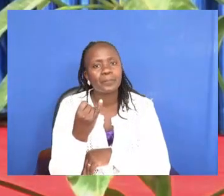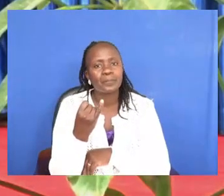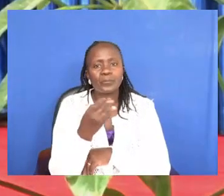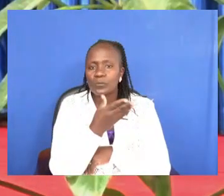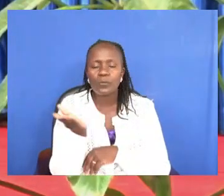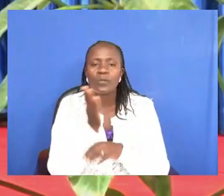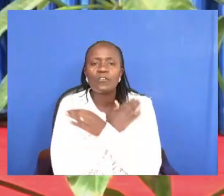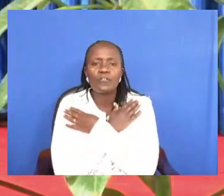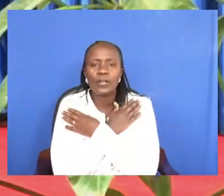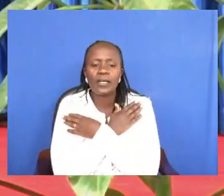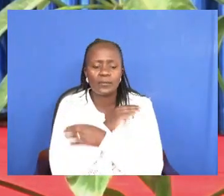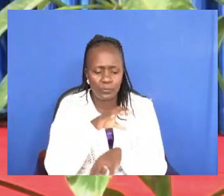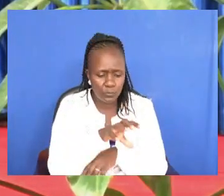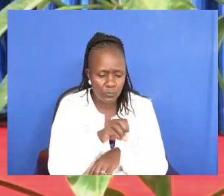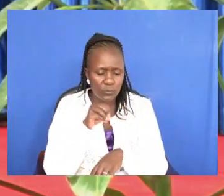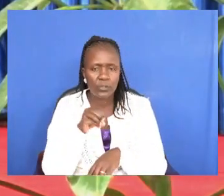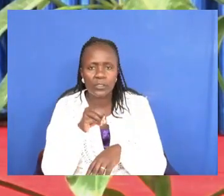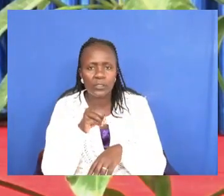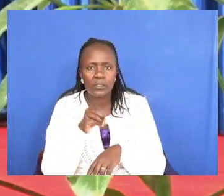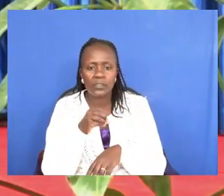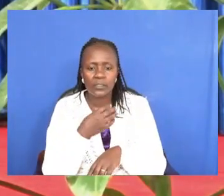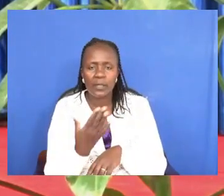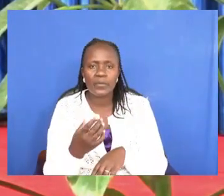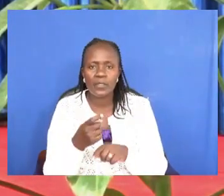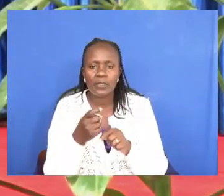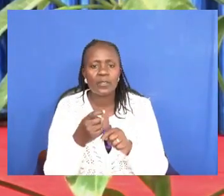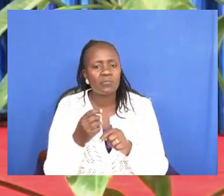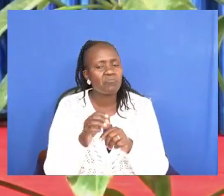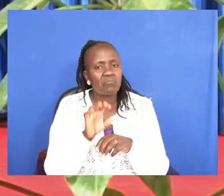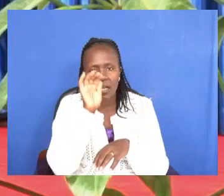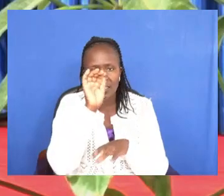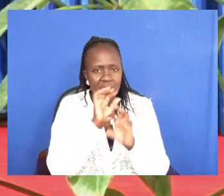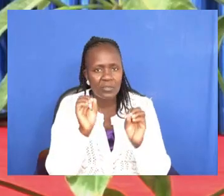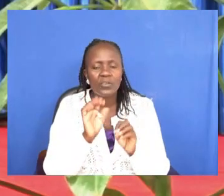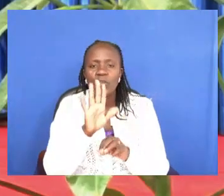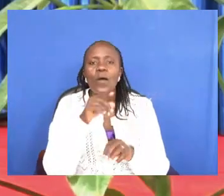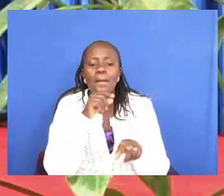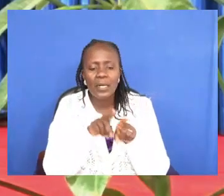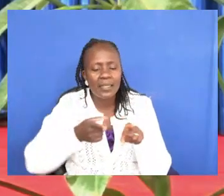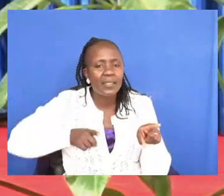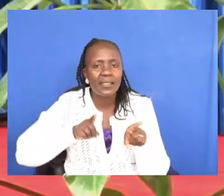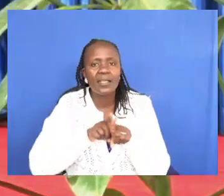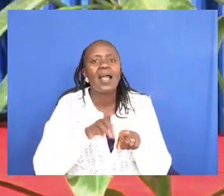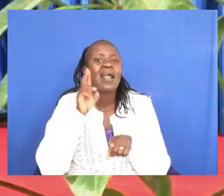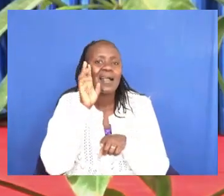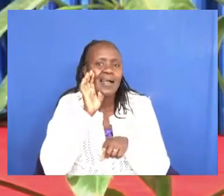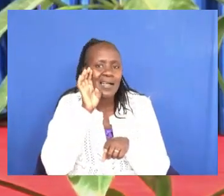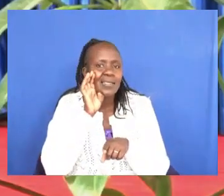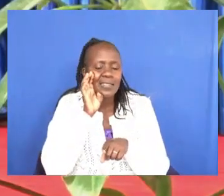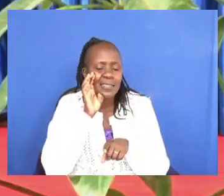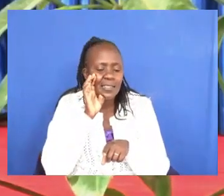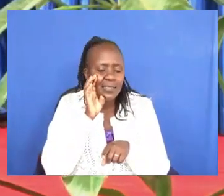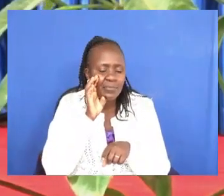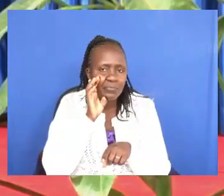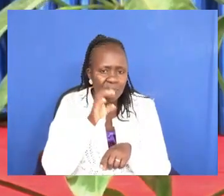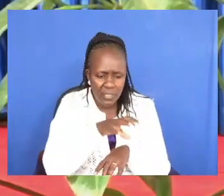Has your friend ever taken something from you without asking? Or your brother, a sister, or a cousin taking